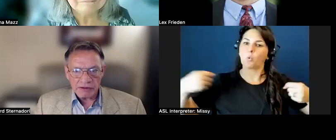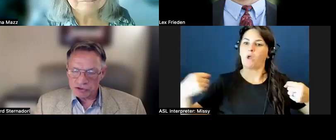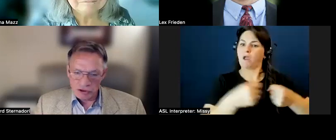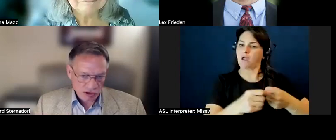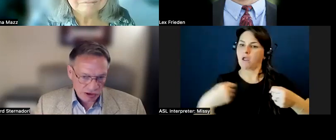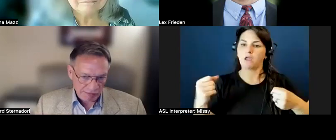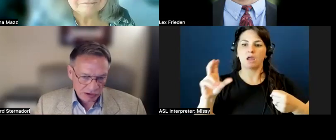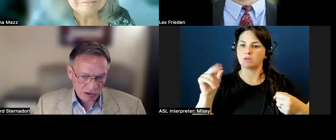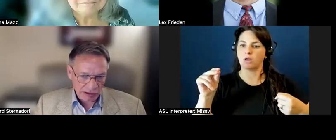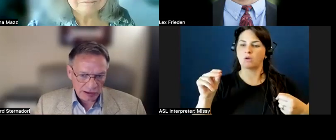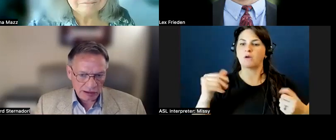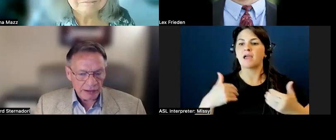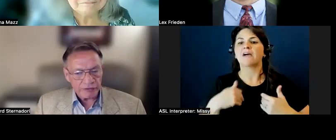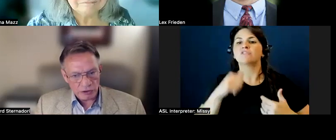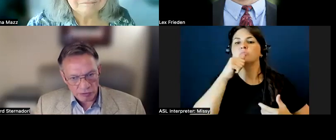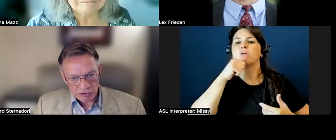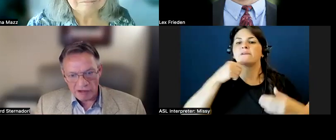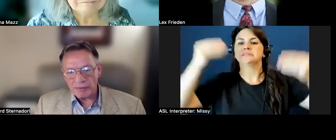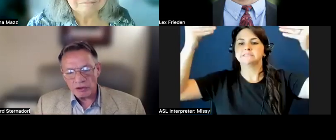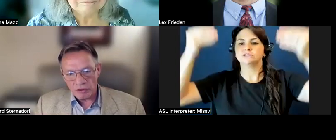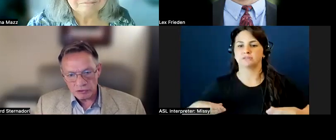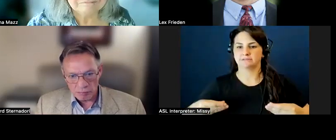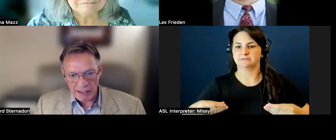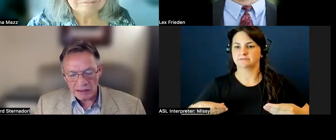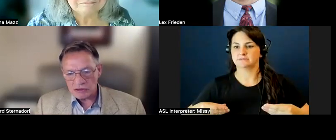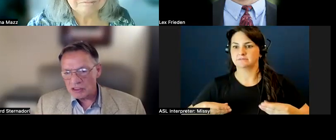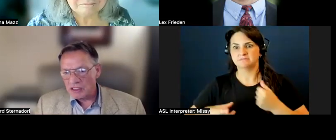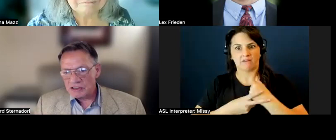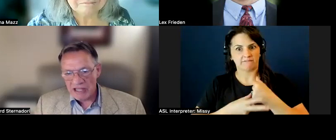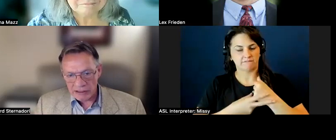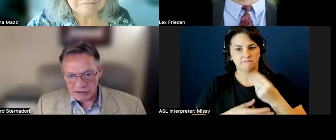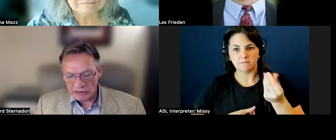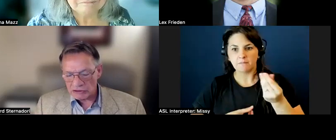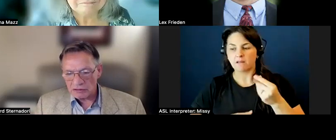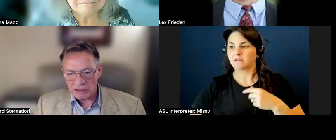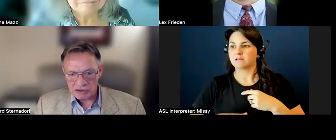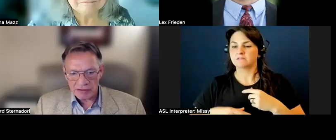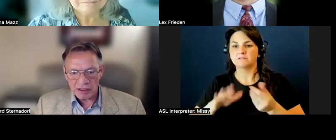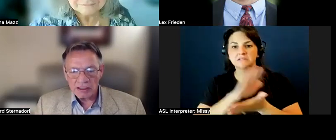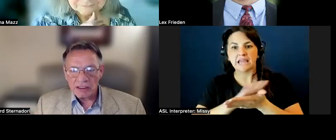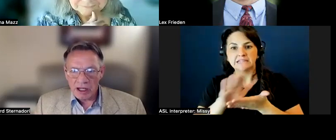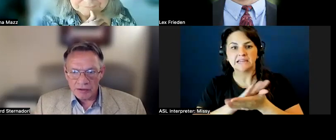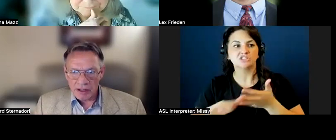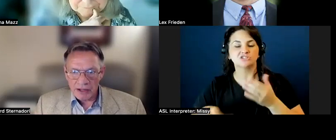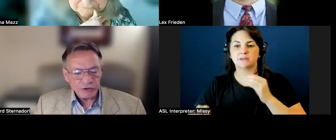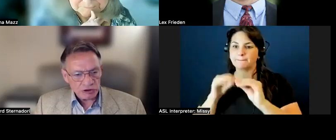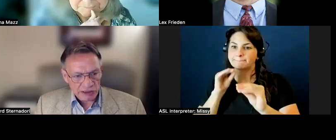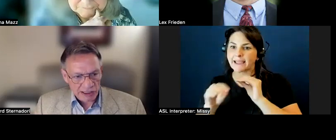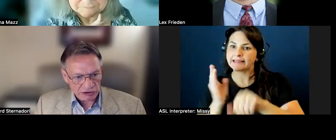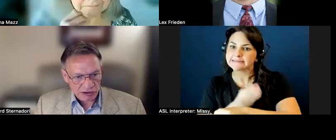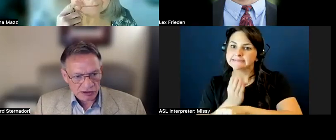And there's a huge savings in not only the door itself, but in long-term maintenance, sanitation, et cetera. Are